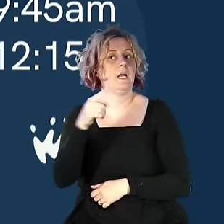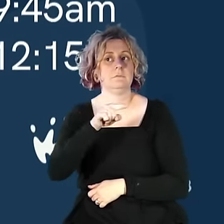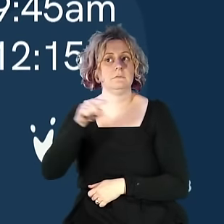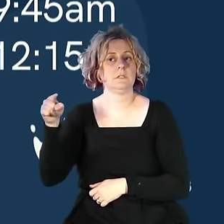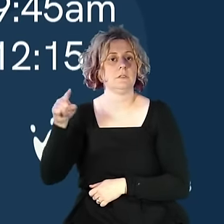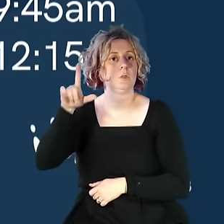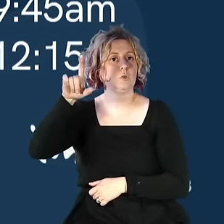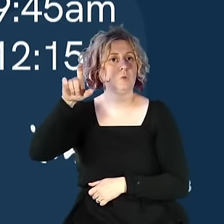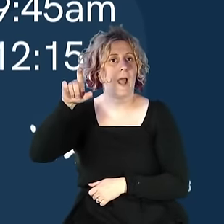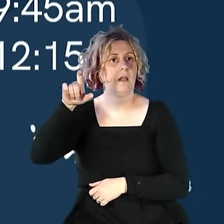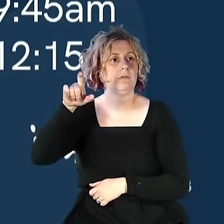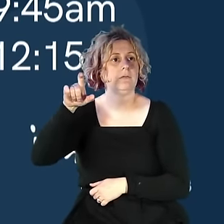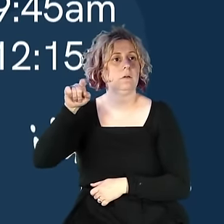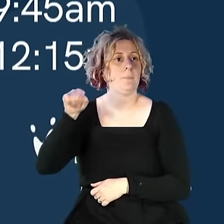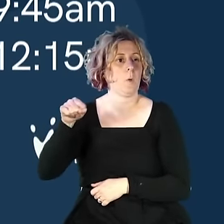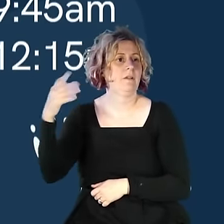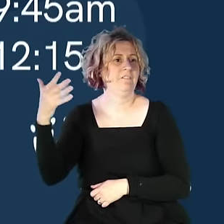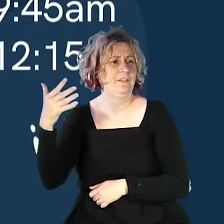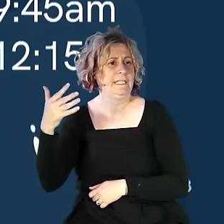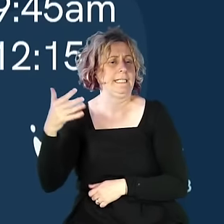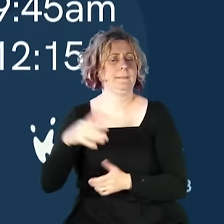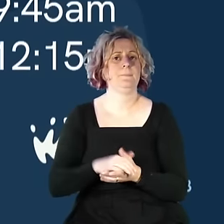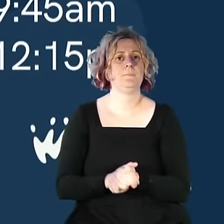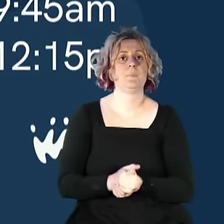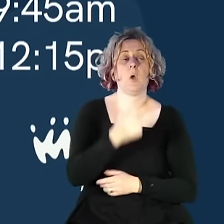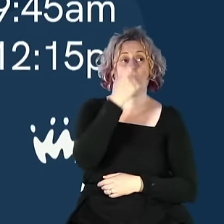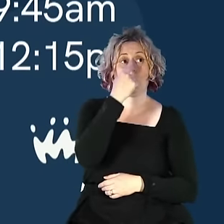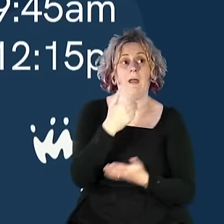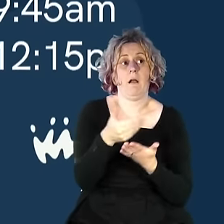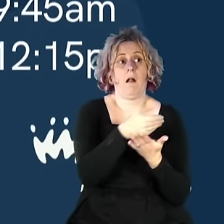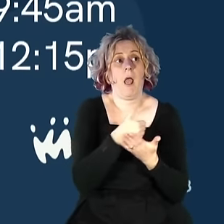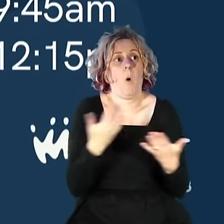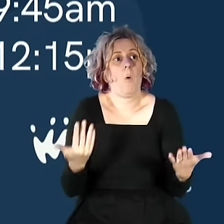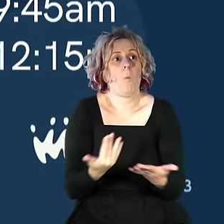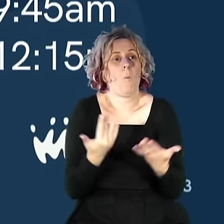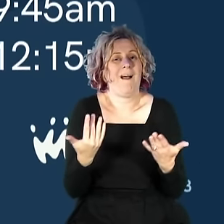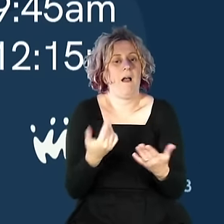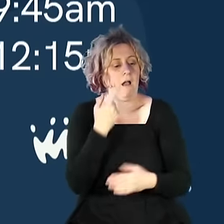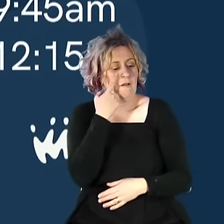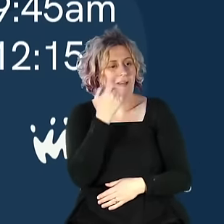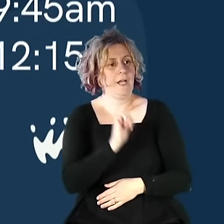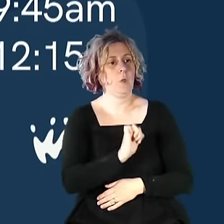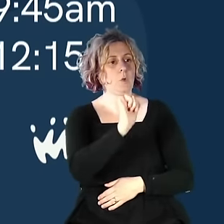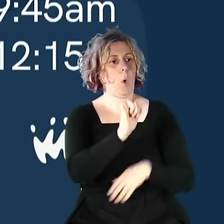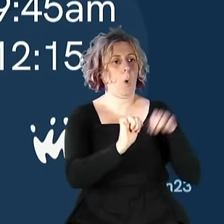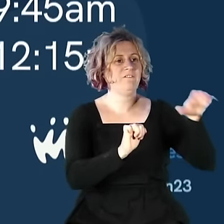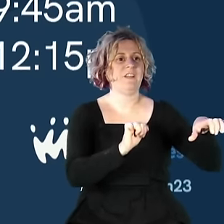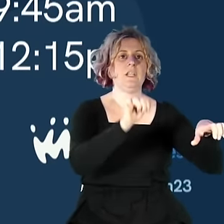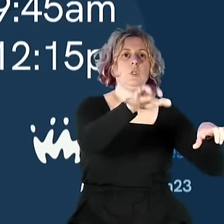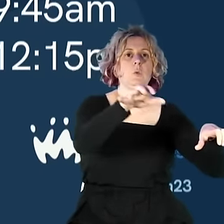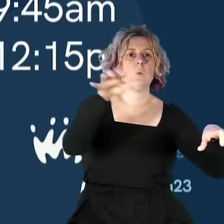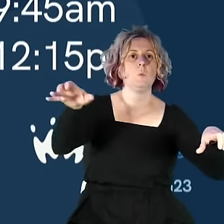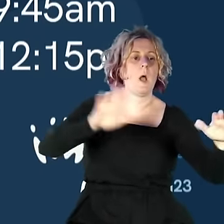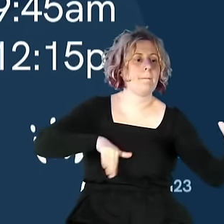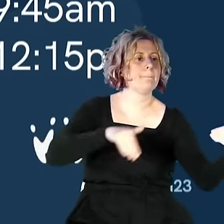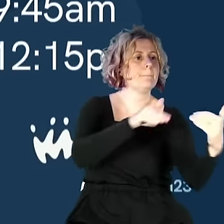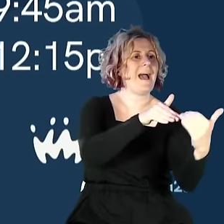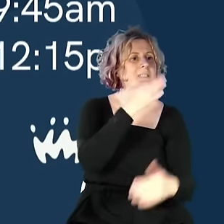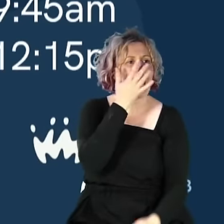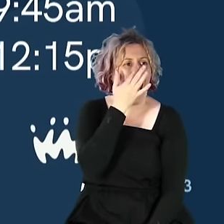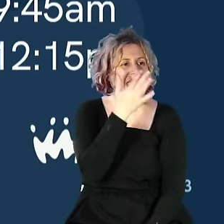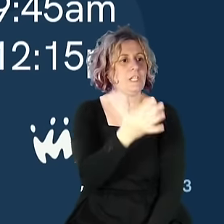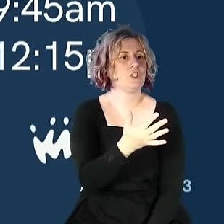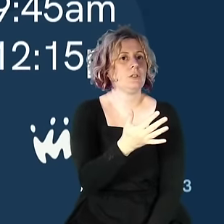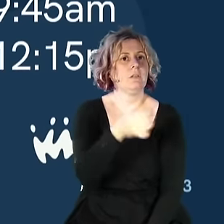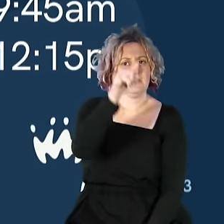The wristbands can be collected from the venue that your child is going to attend. You'll see a list of venues on